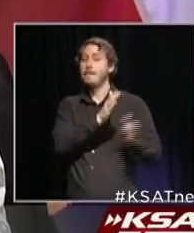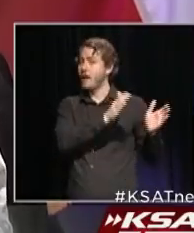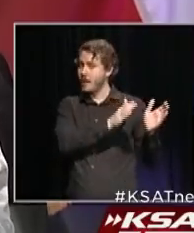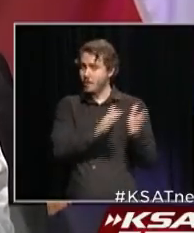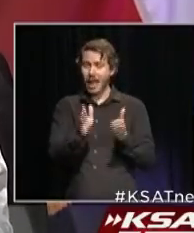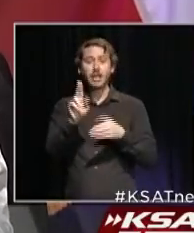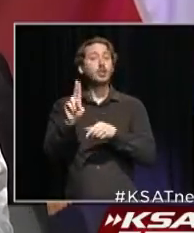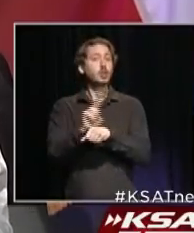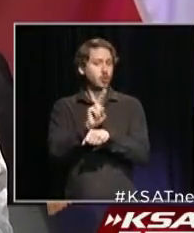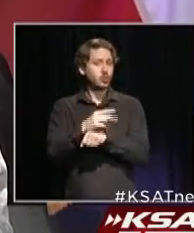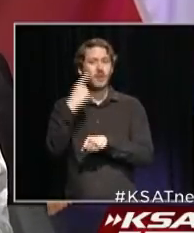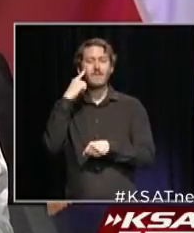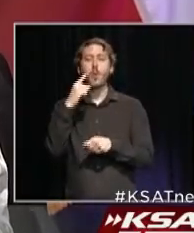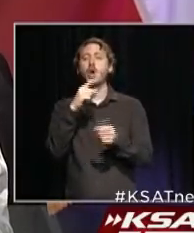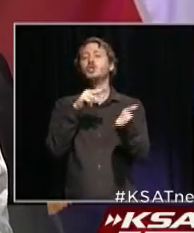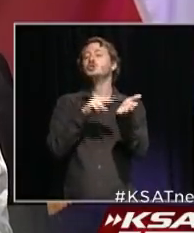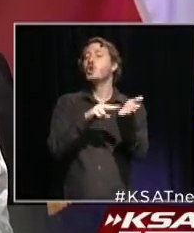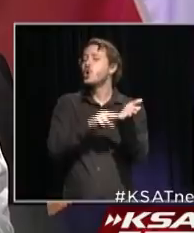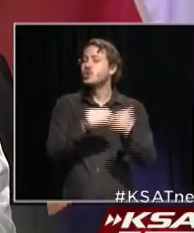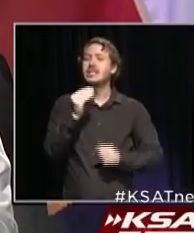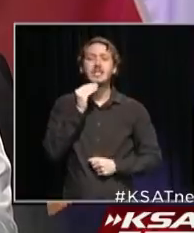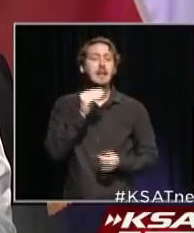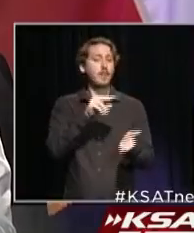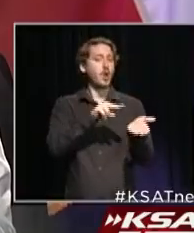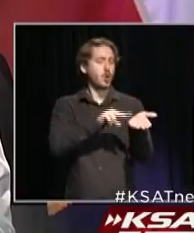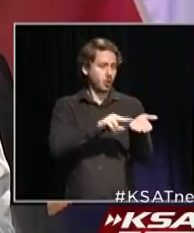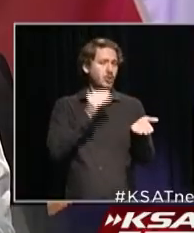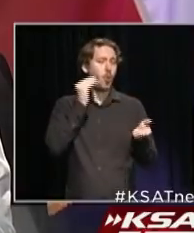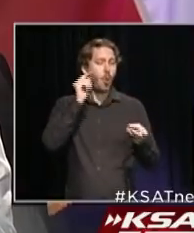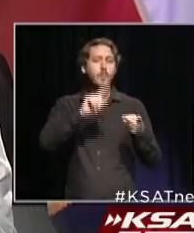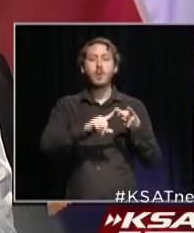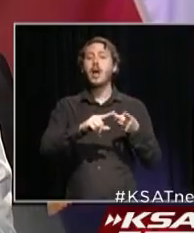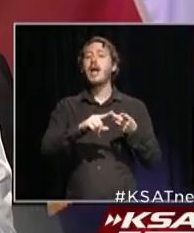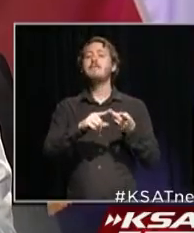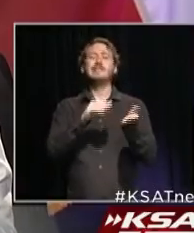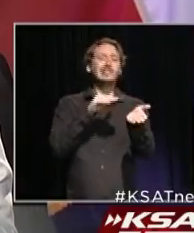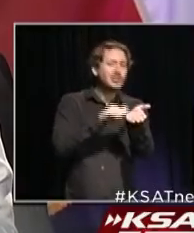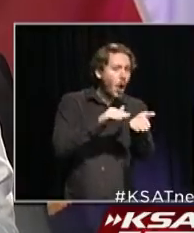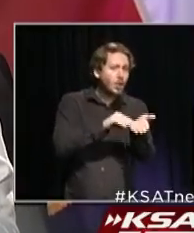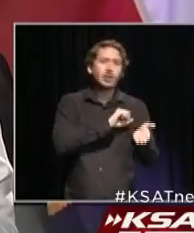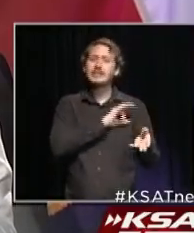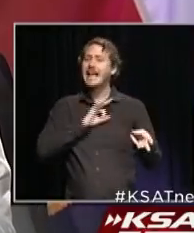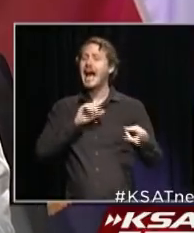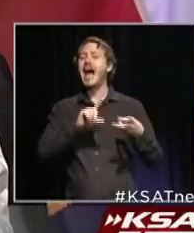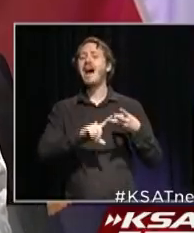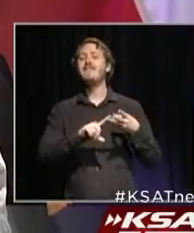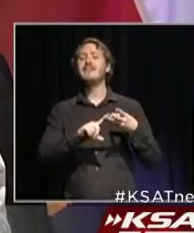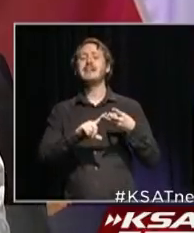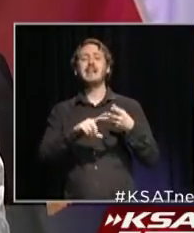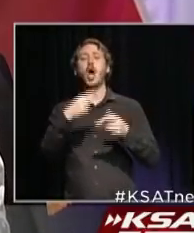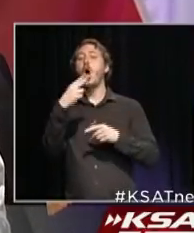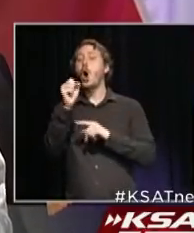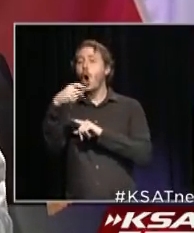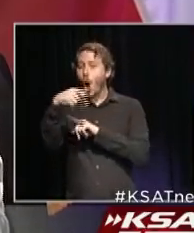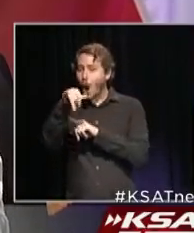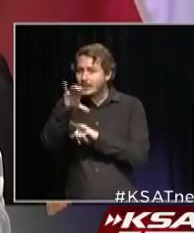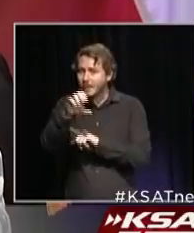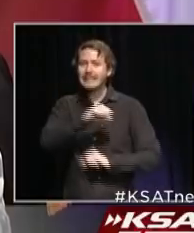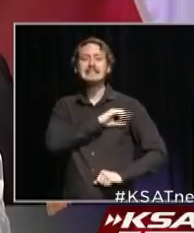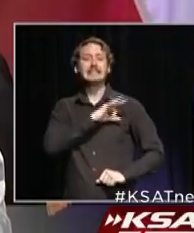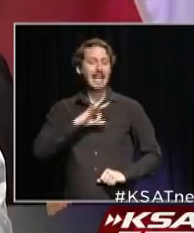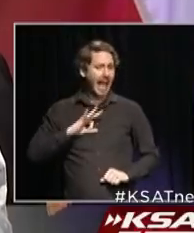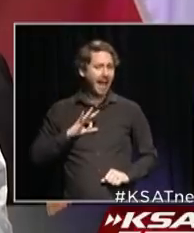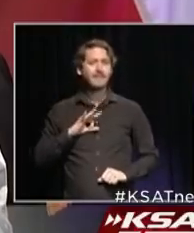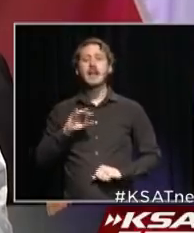populations: assisted living facility staff, home health staff, hospice staff, Metro Health clinic staff, and staff assisting